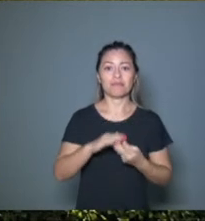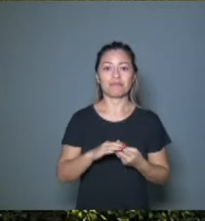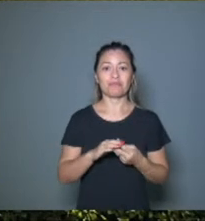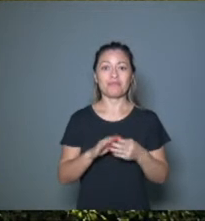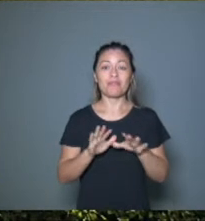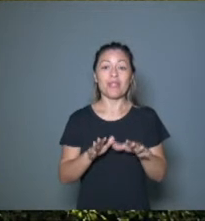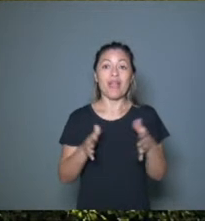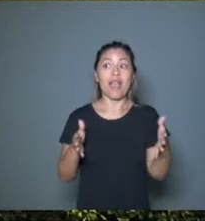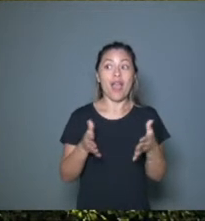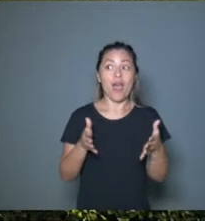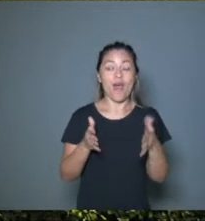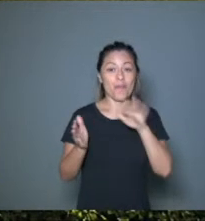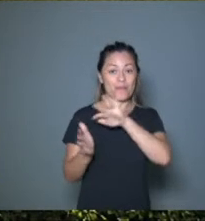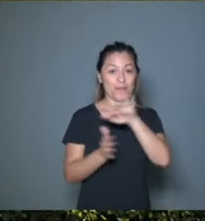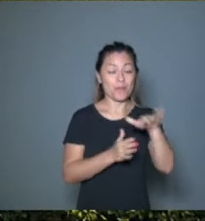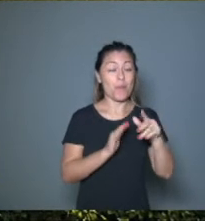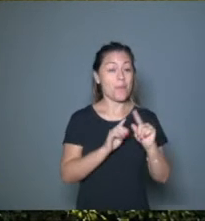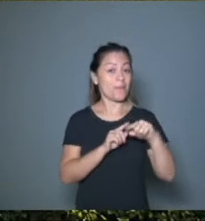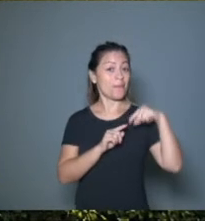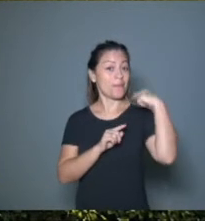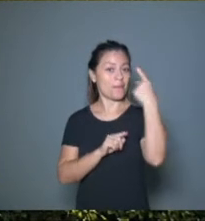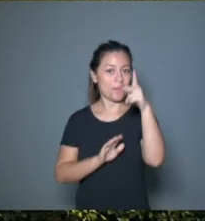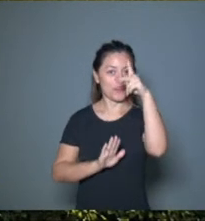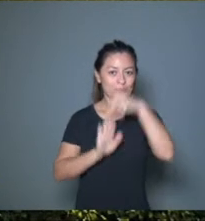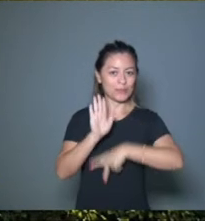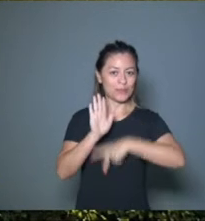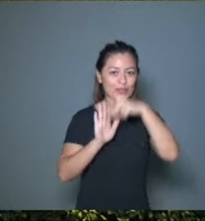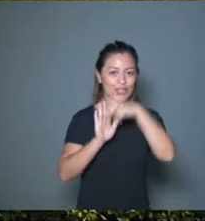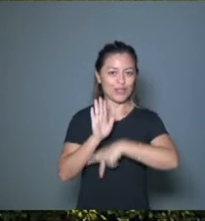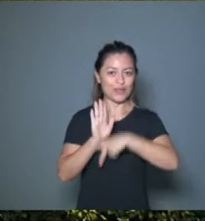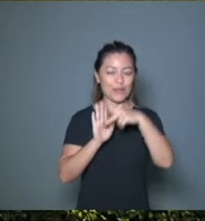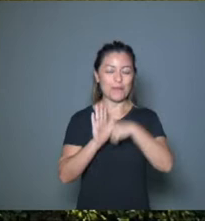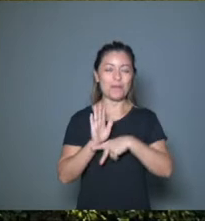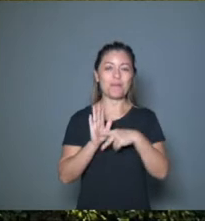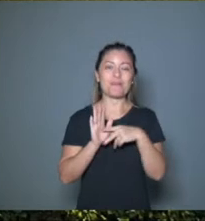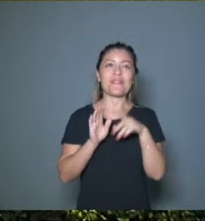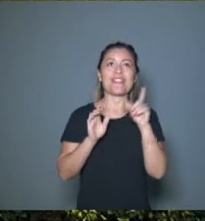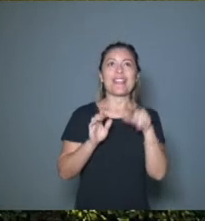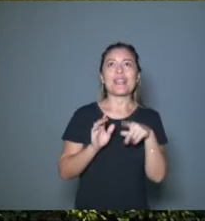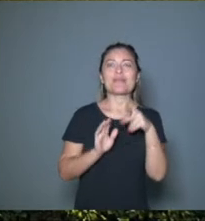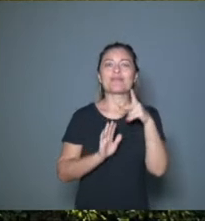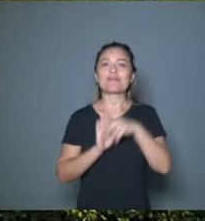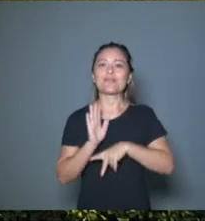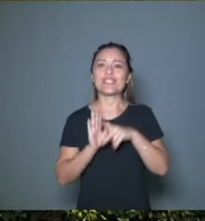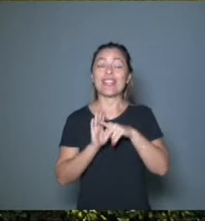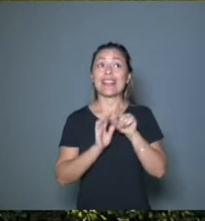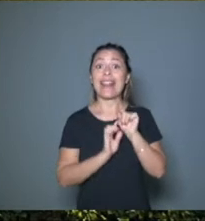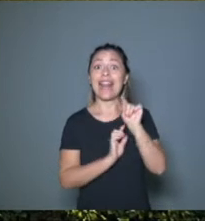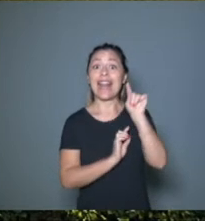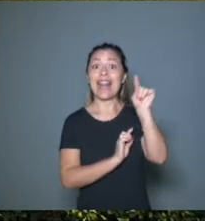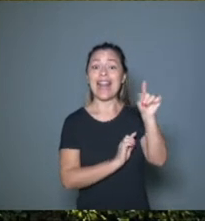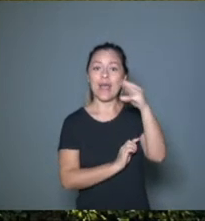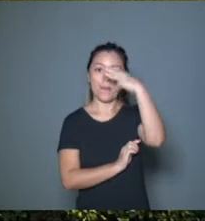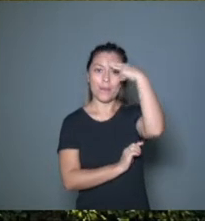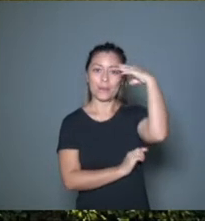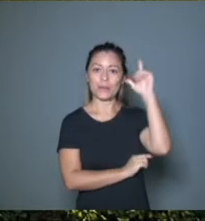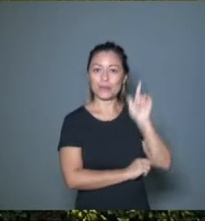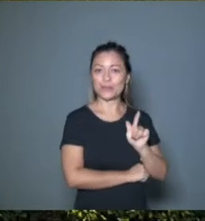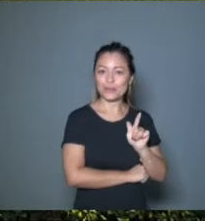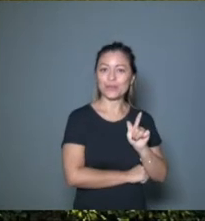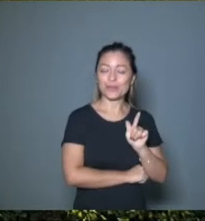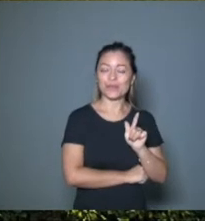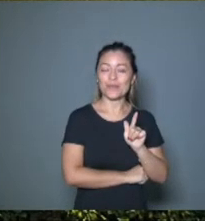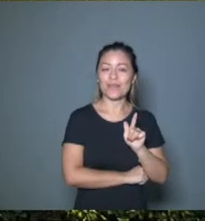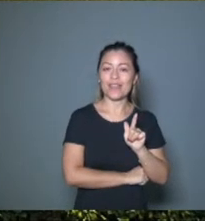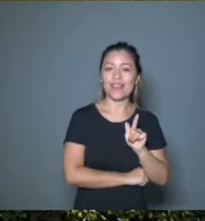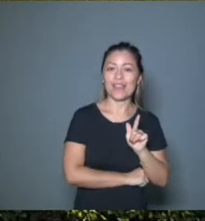are contracted out. And now I'd like to speak about the next project that will take place in